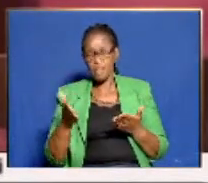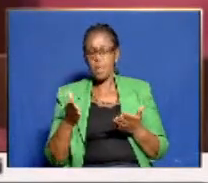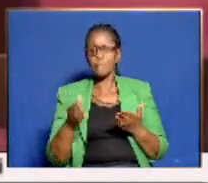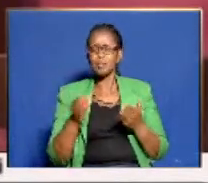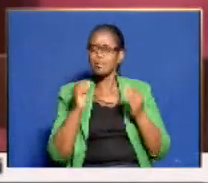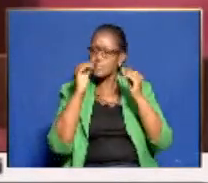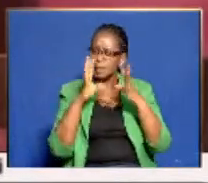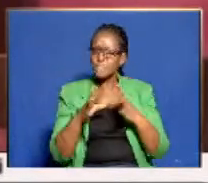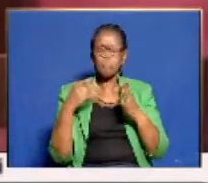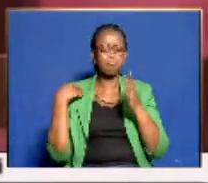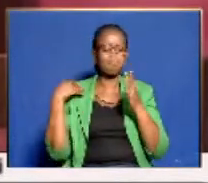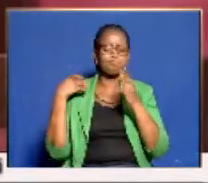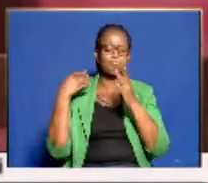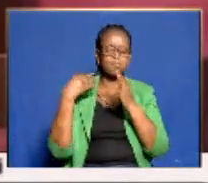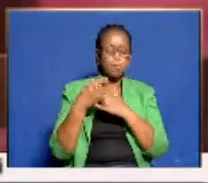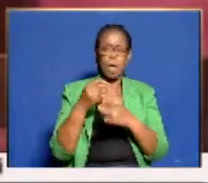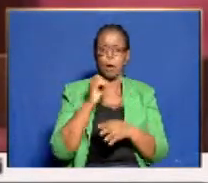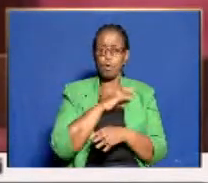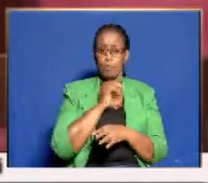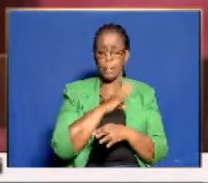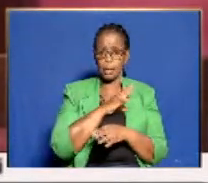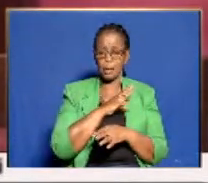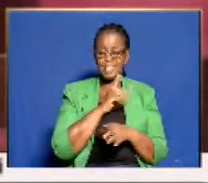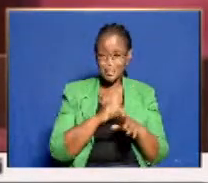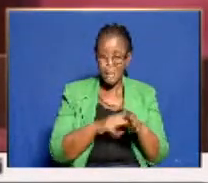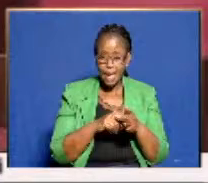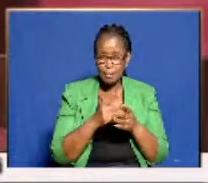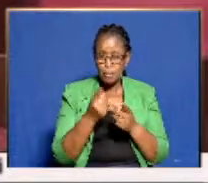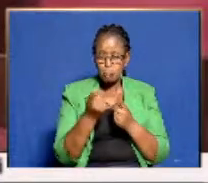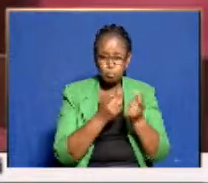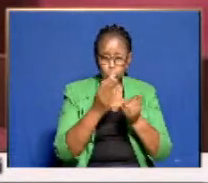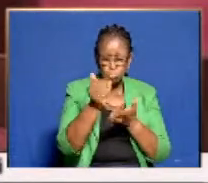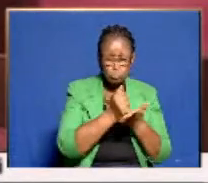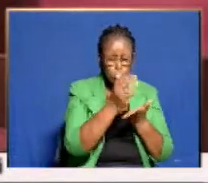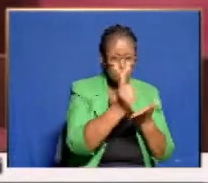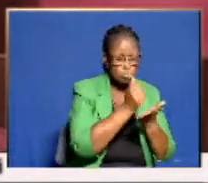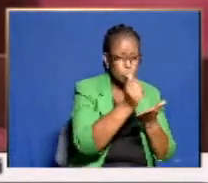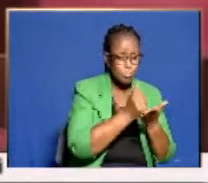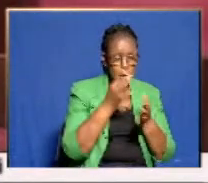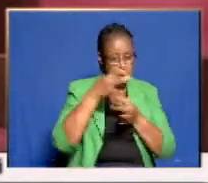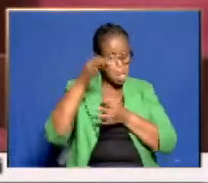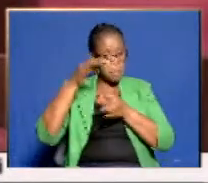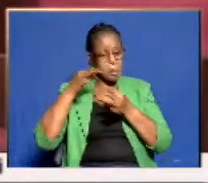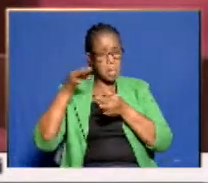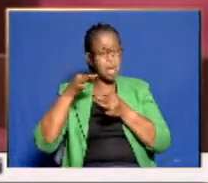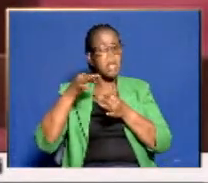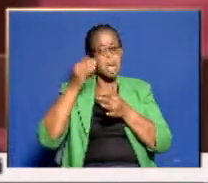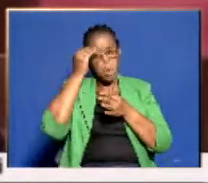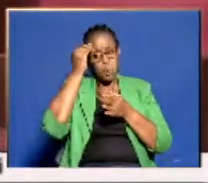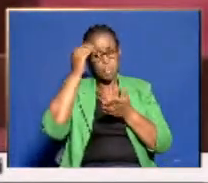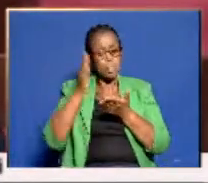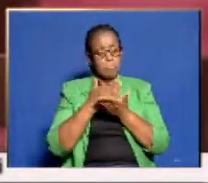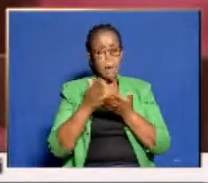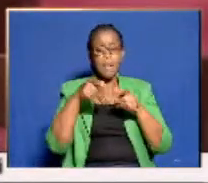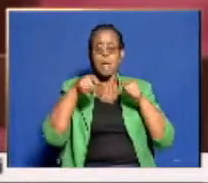complaining that every time recruitment is done, depending on who is the director and who is in charge of that education, in that county,